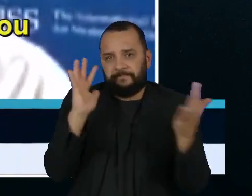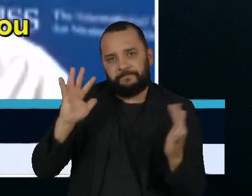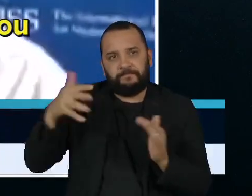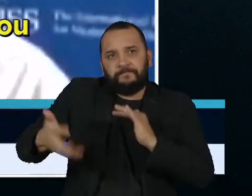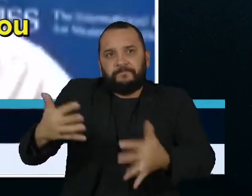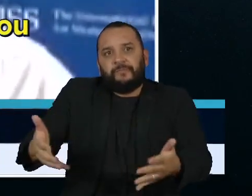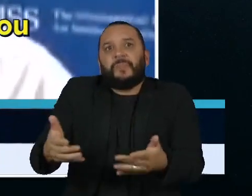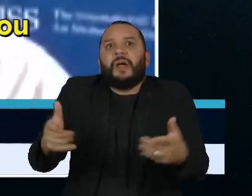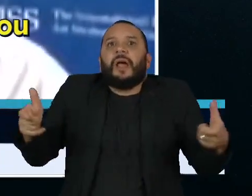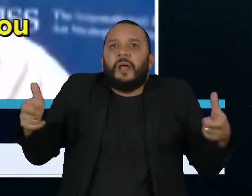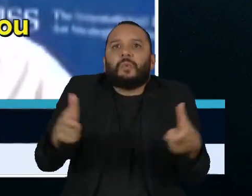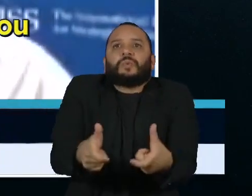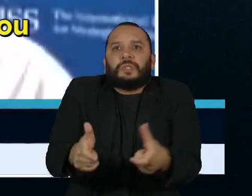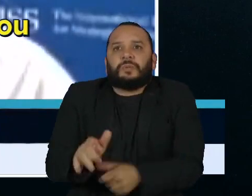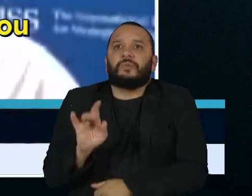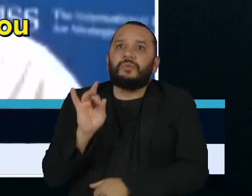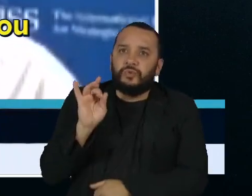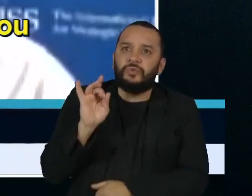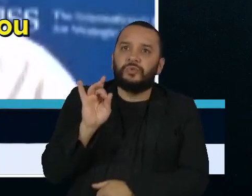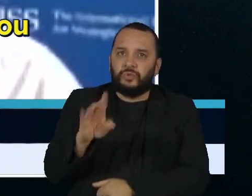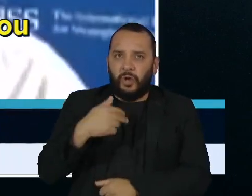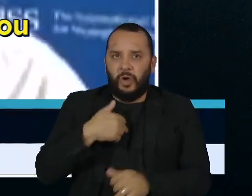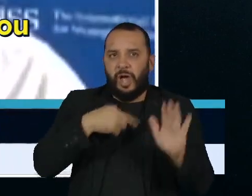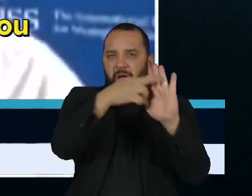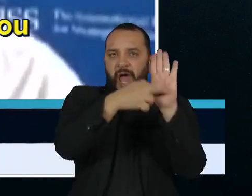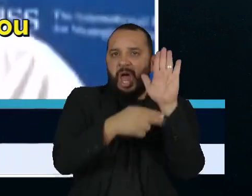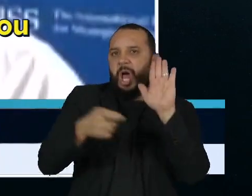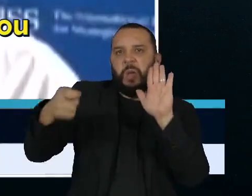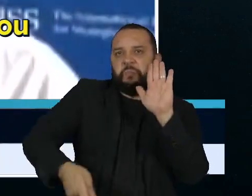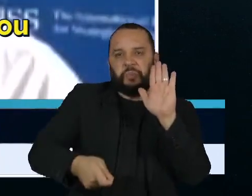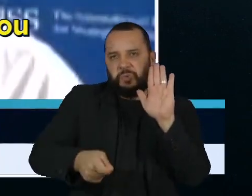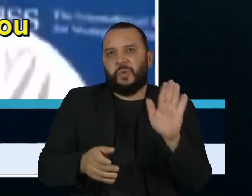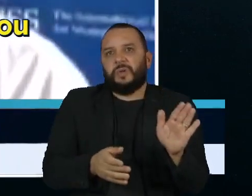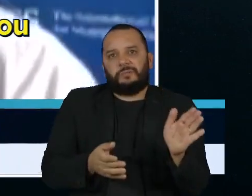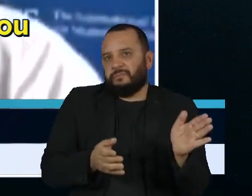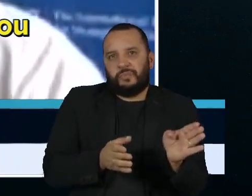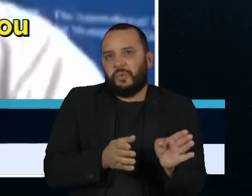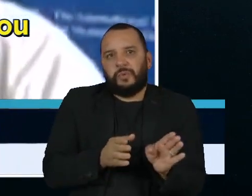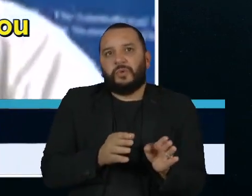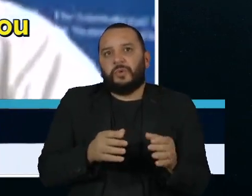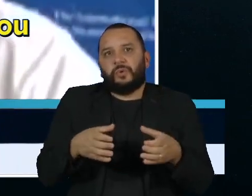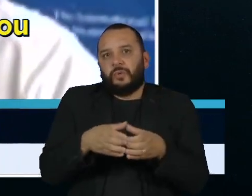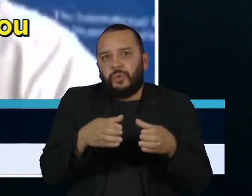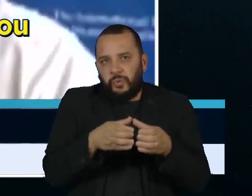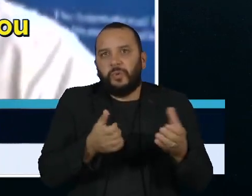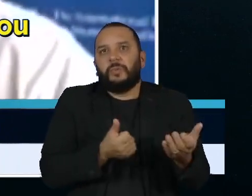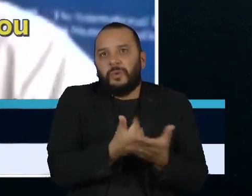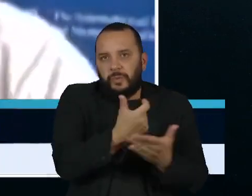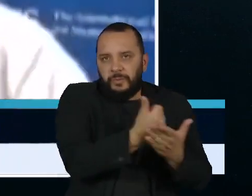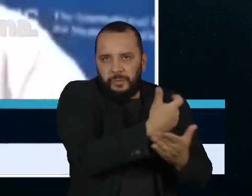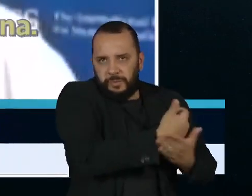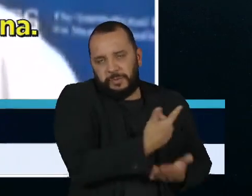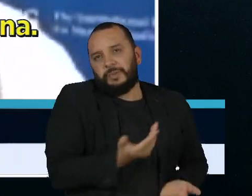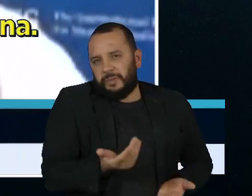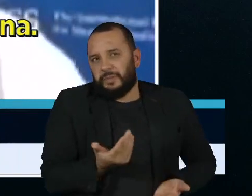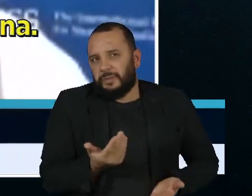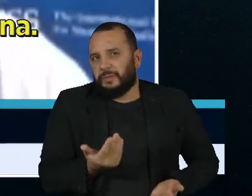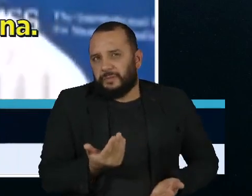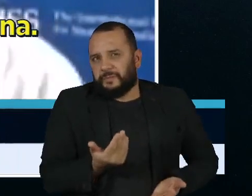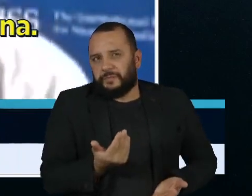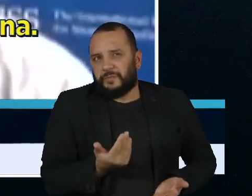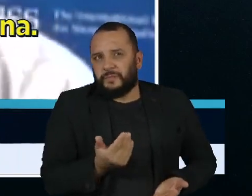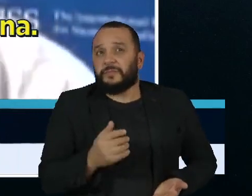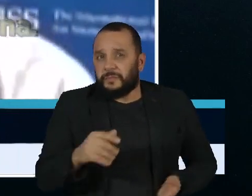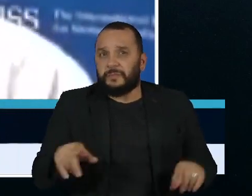only needs more restrictions or needs from the consuming side, it has to be